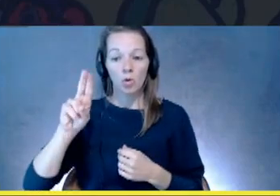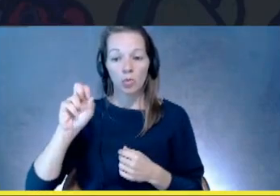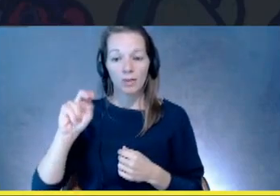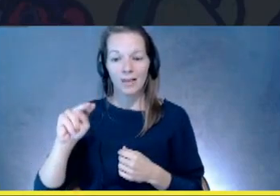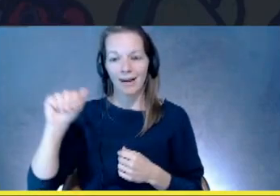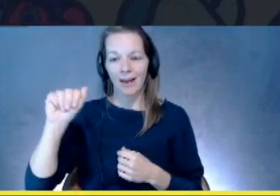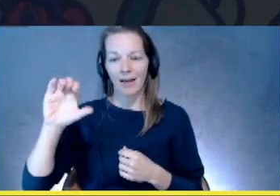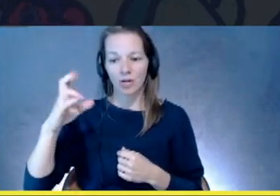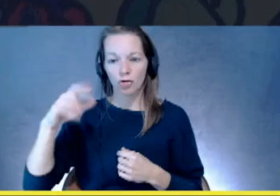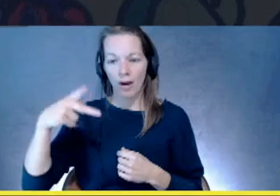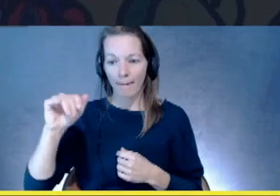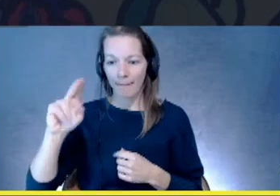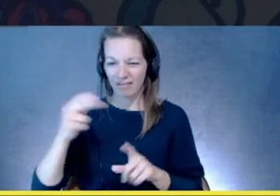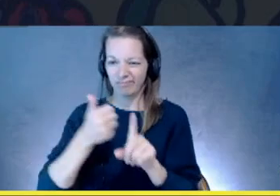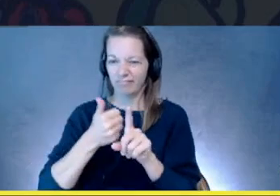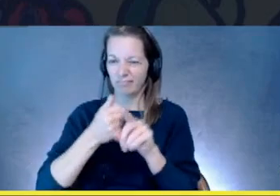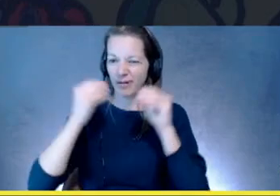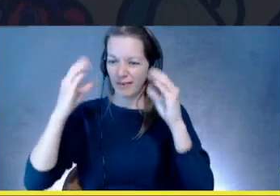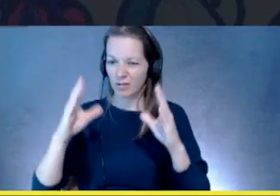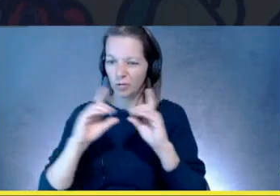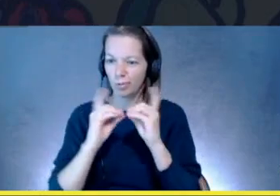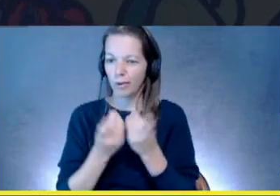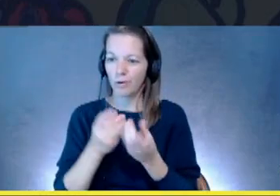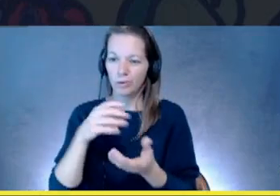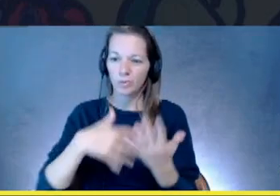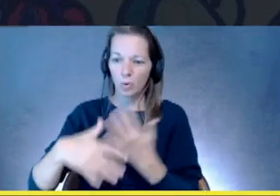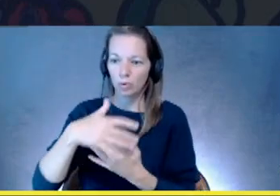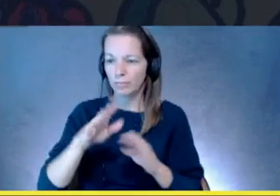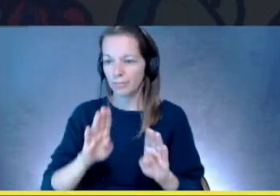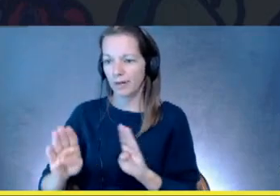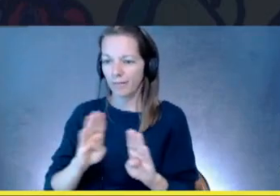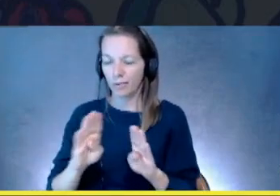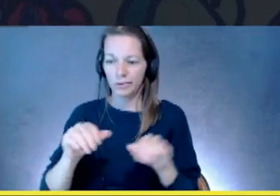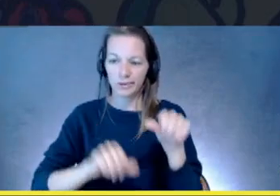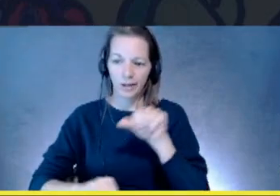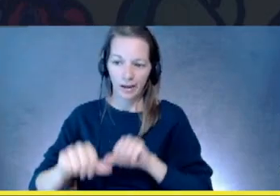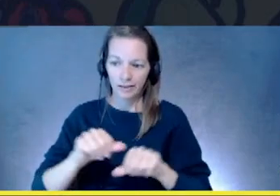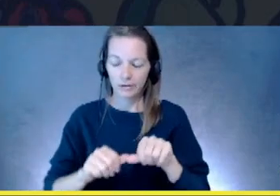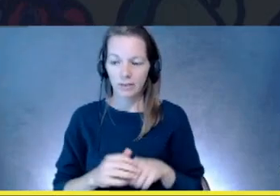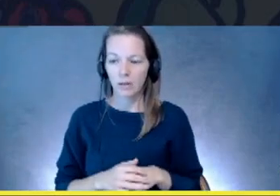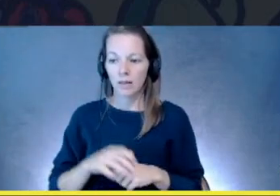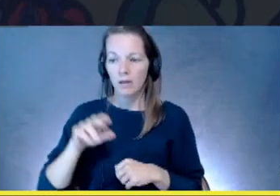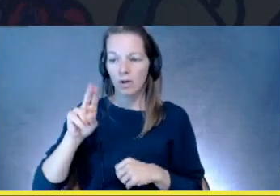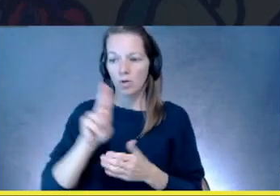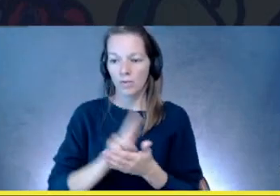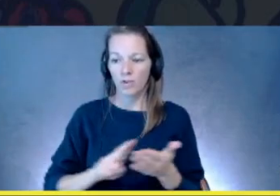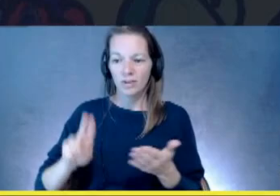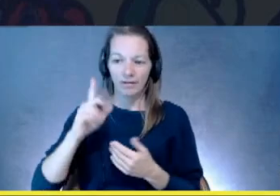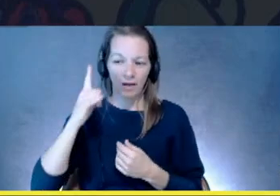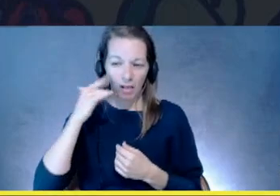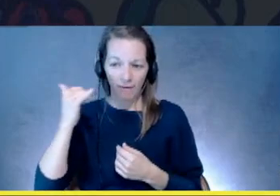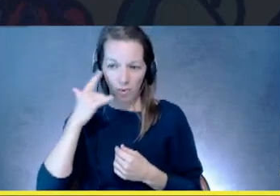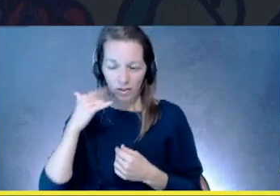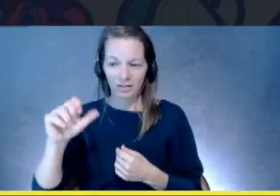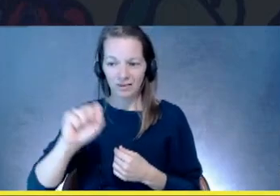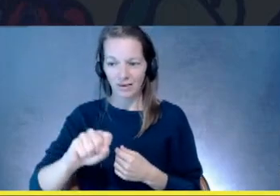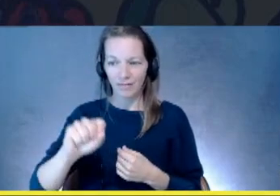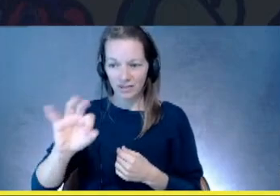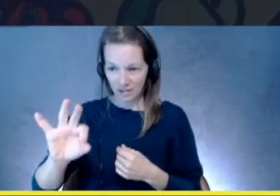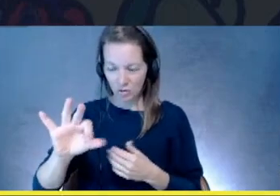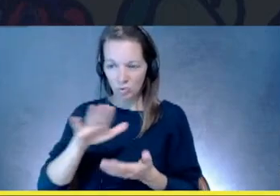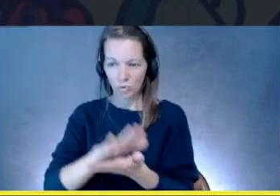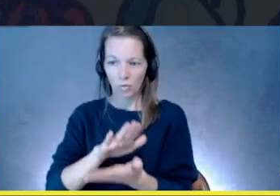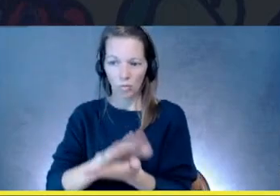is a professor in the Department of Social and Behavioral Sciences at the University of California, San Francisco School